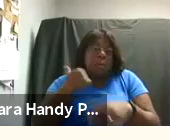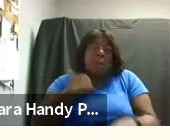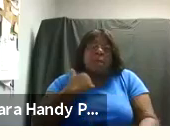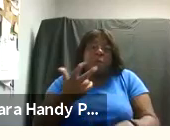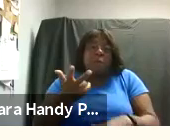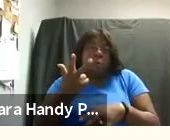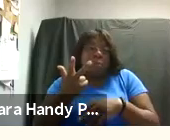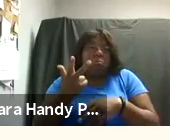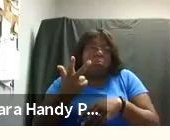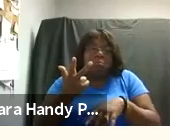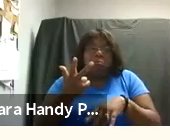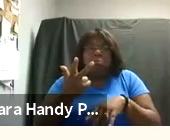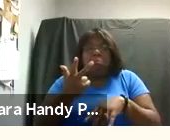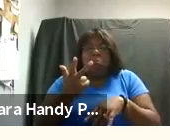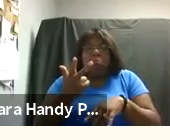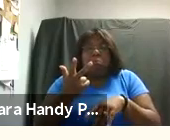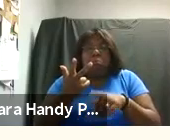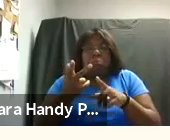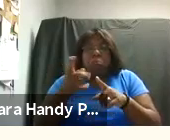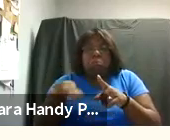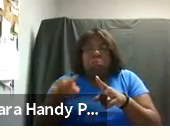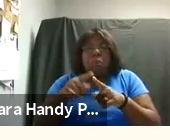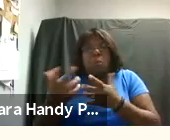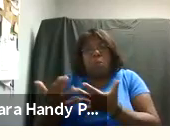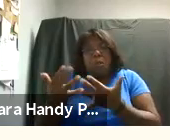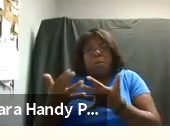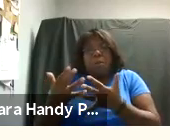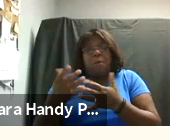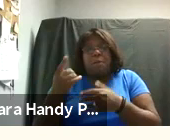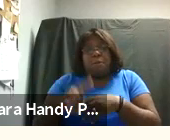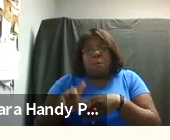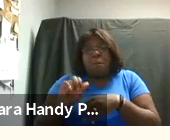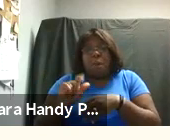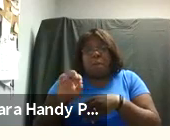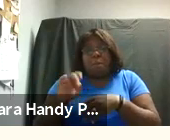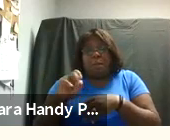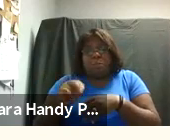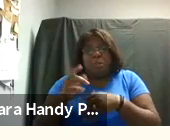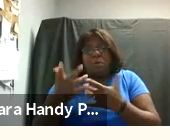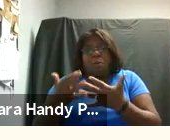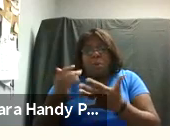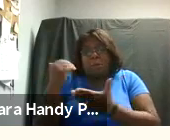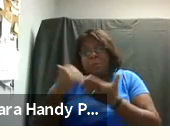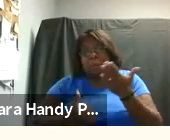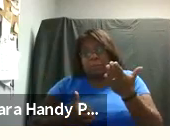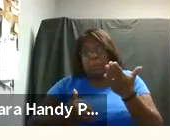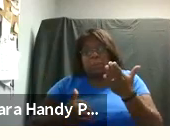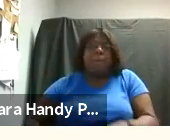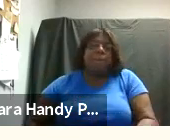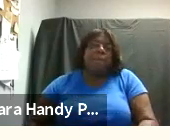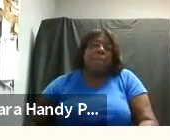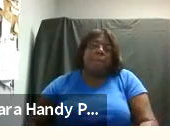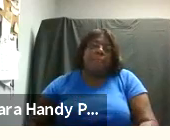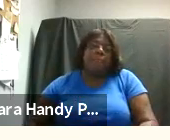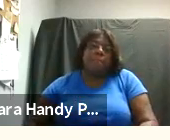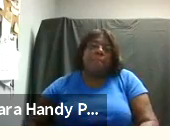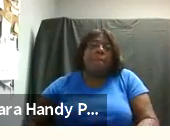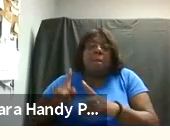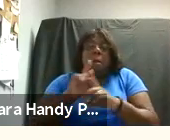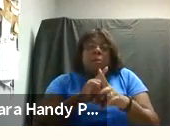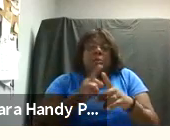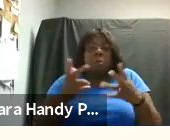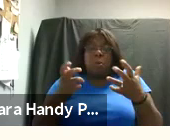or so who are waiting for allocations, who are on a waiting list. And I also would like